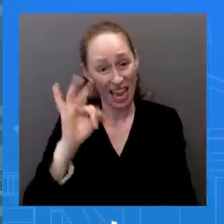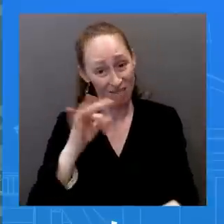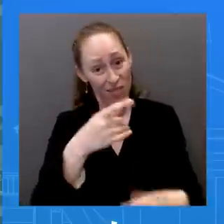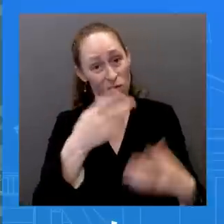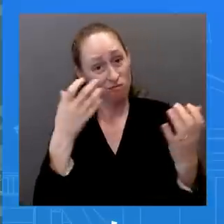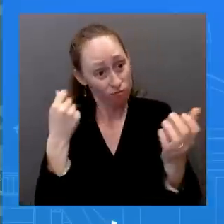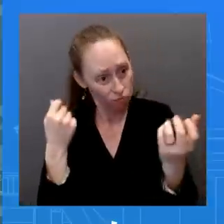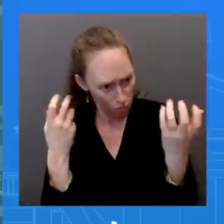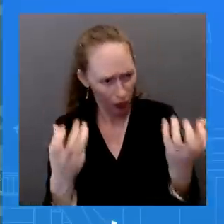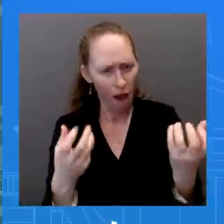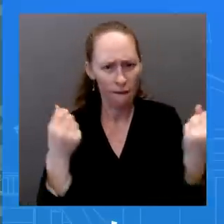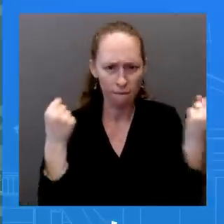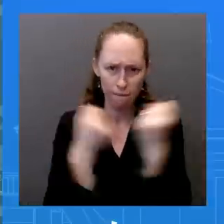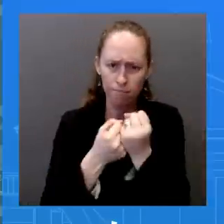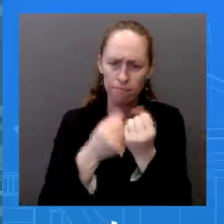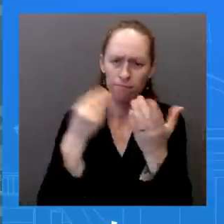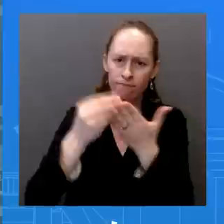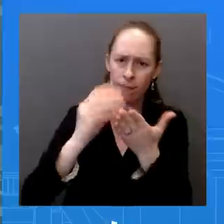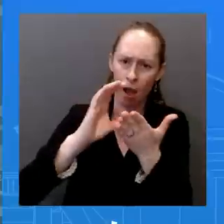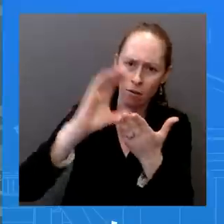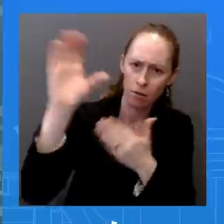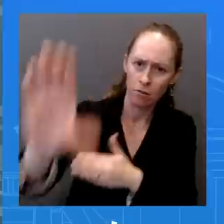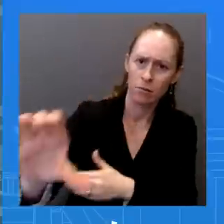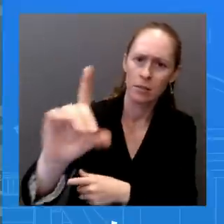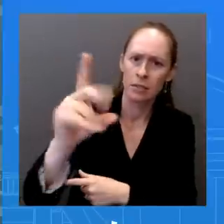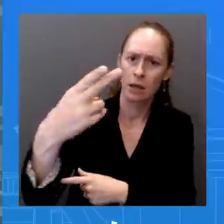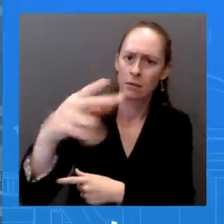what border sharing looks like.